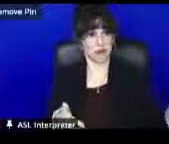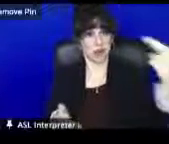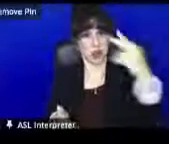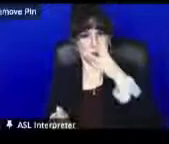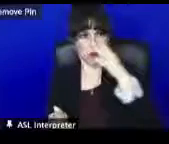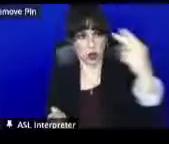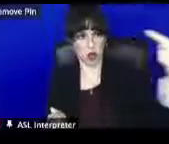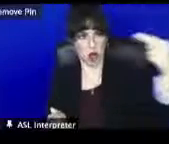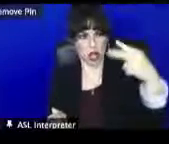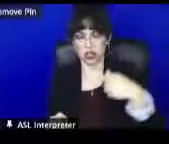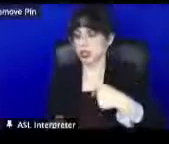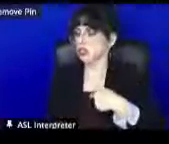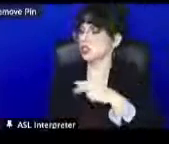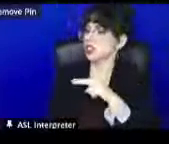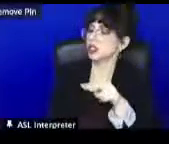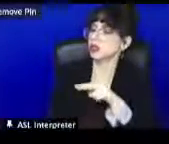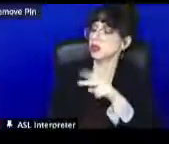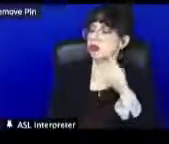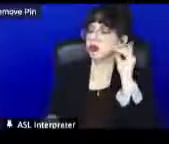us, it was kind of